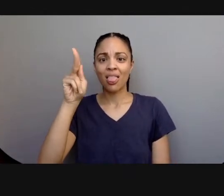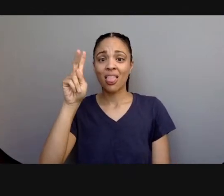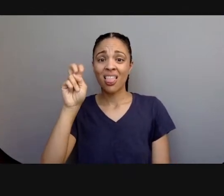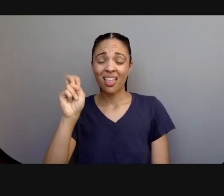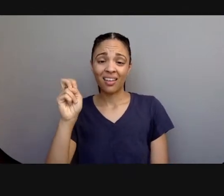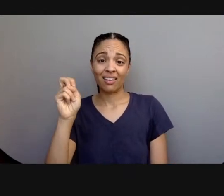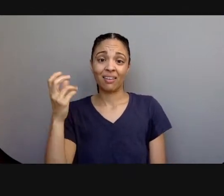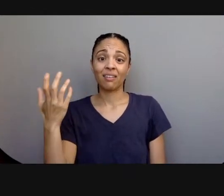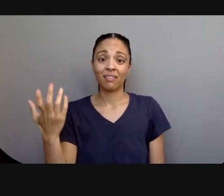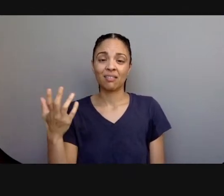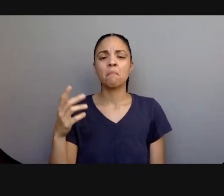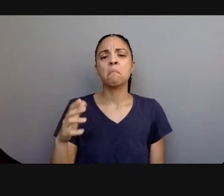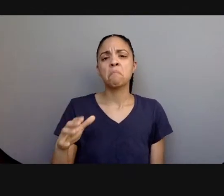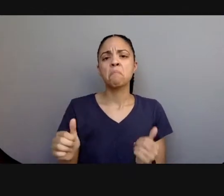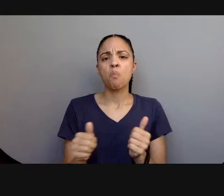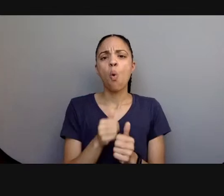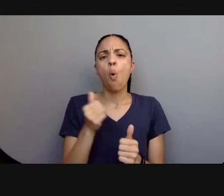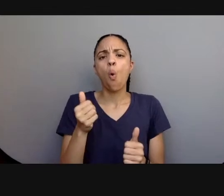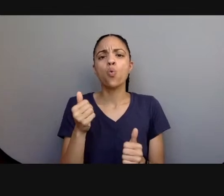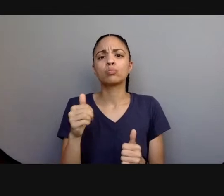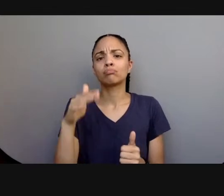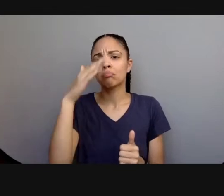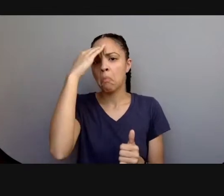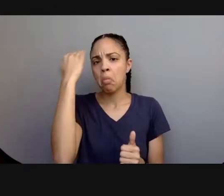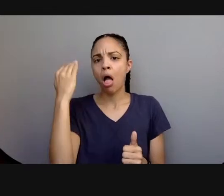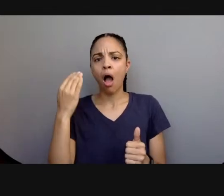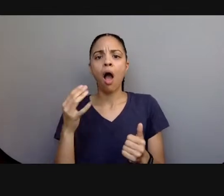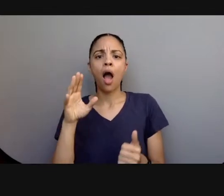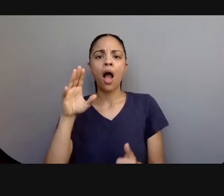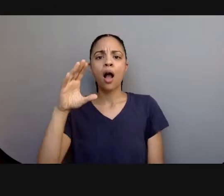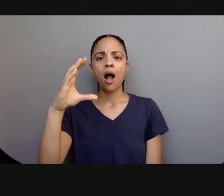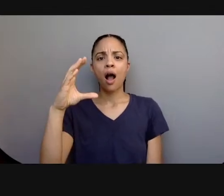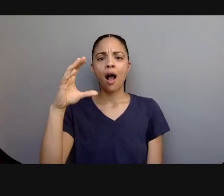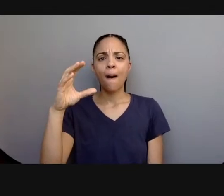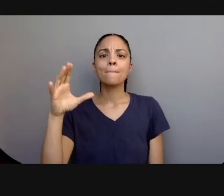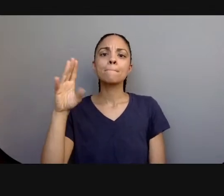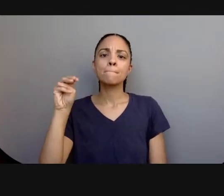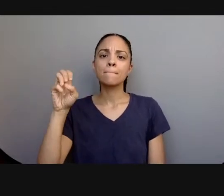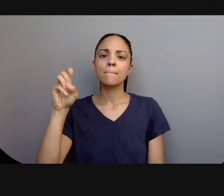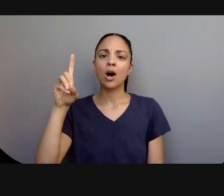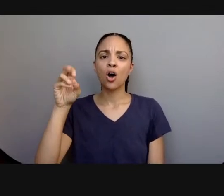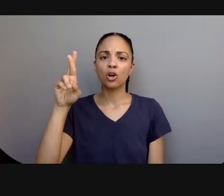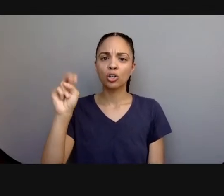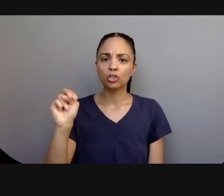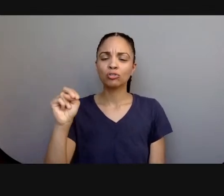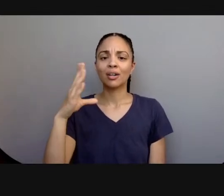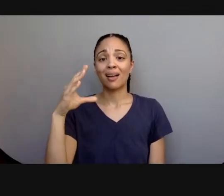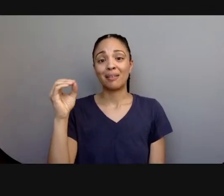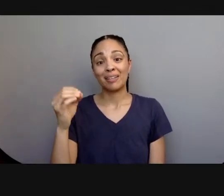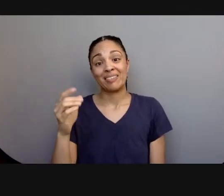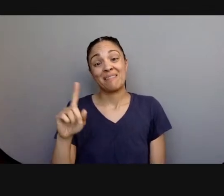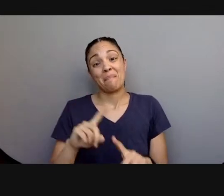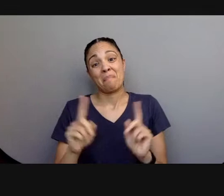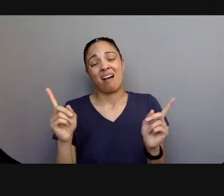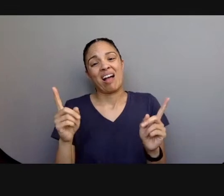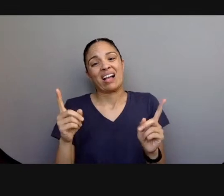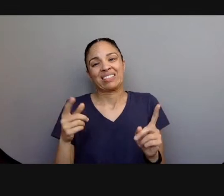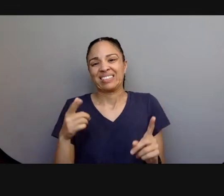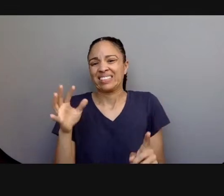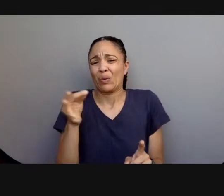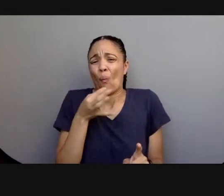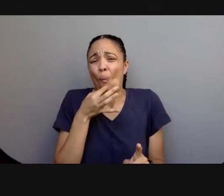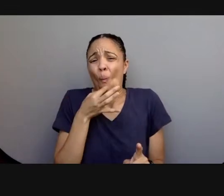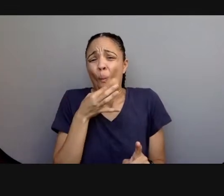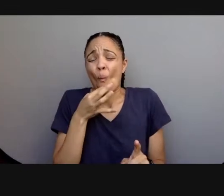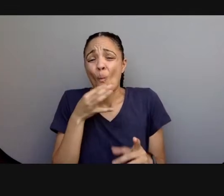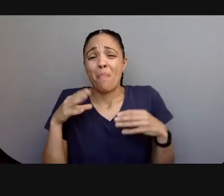dance, contemporary style companies. And pretty much every time the same thing happened, it's just like that door closed right at the very end. And I remember calling my